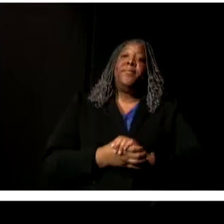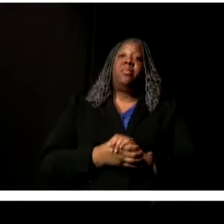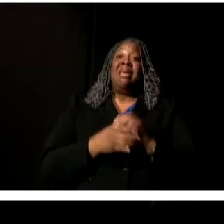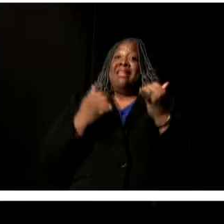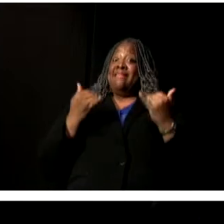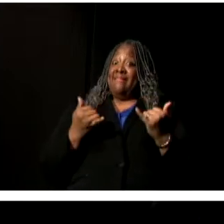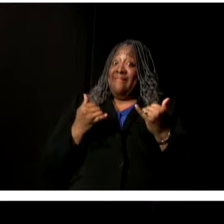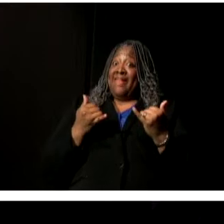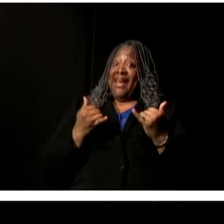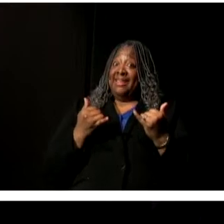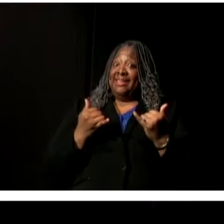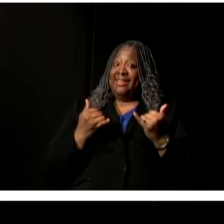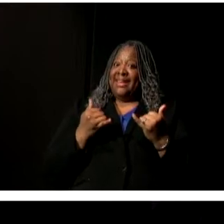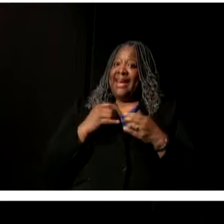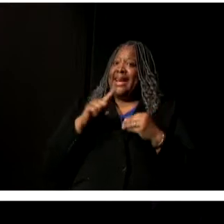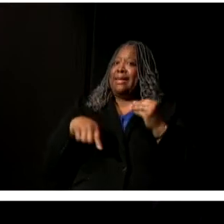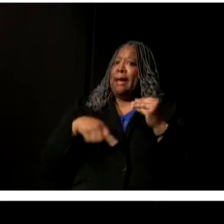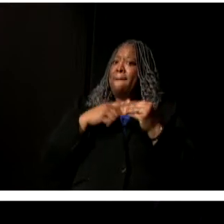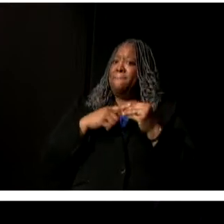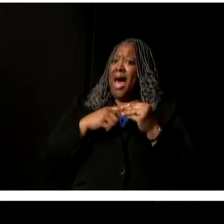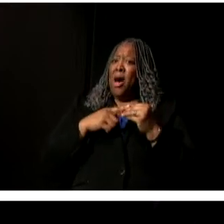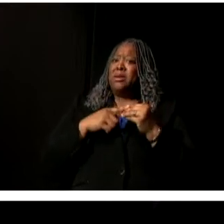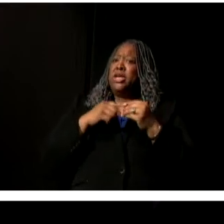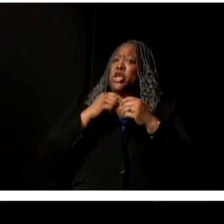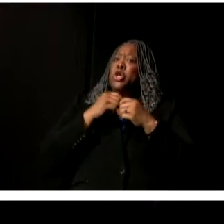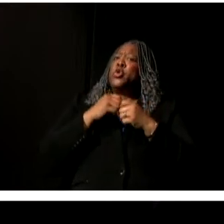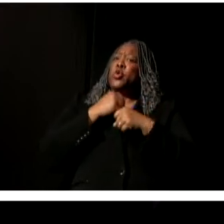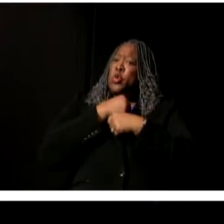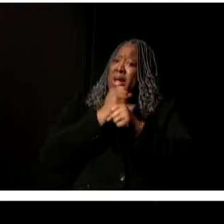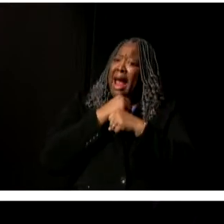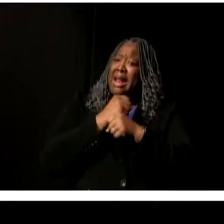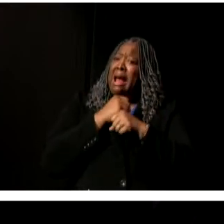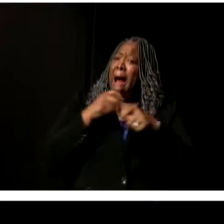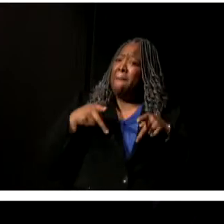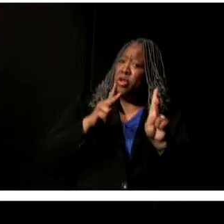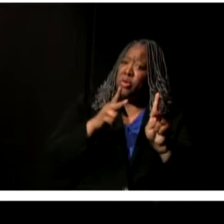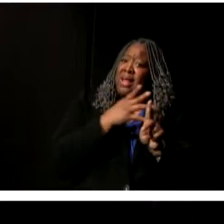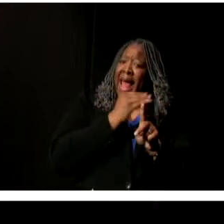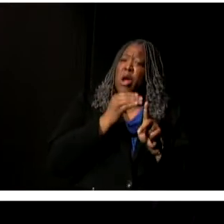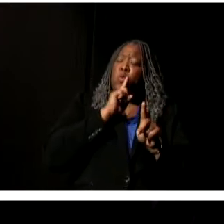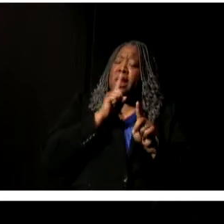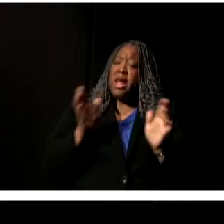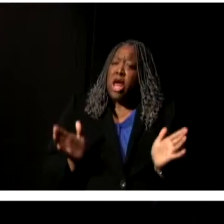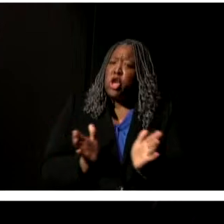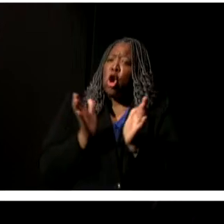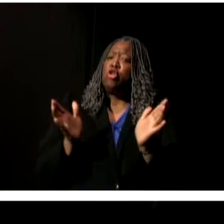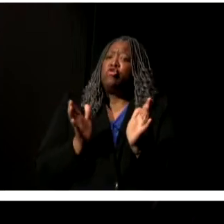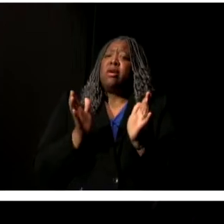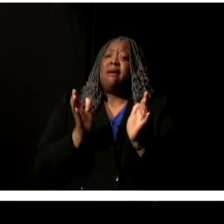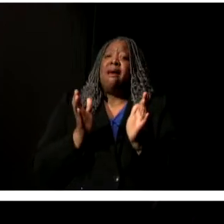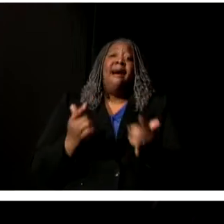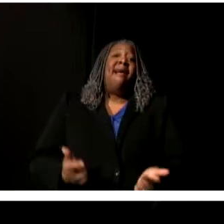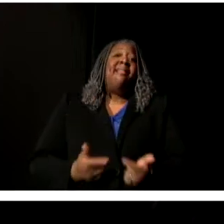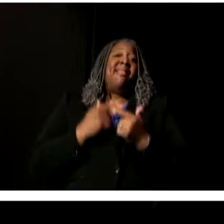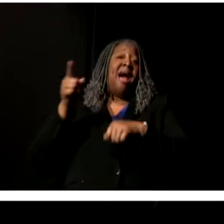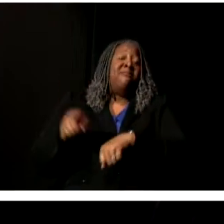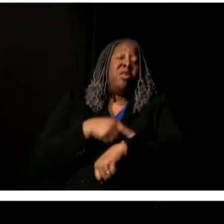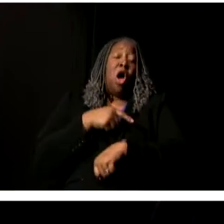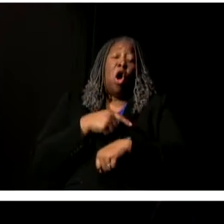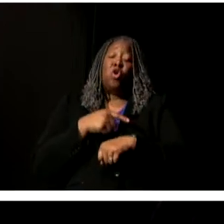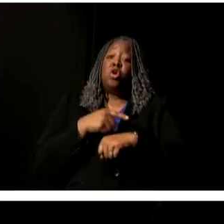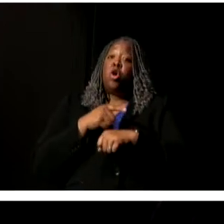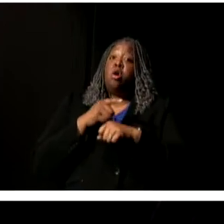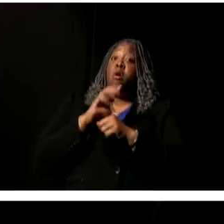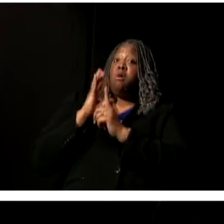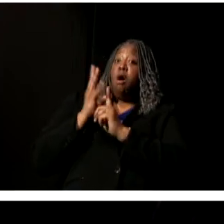This move is about creating opportunities and nurturing a lifelong learning culture by building on